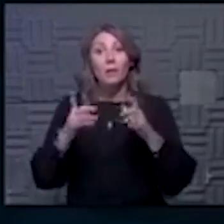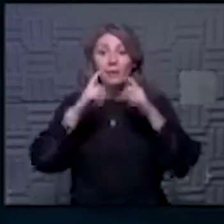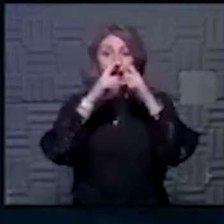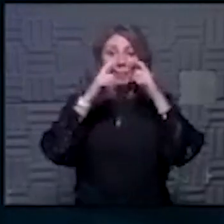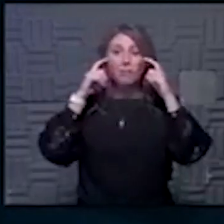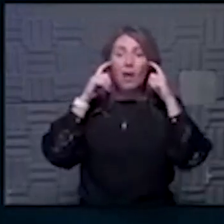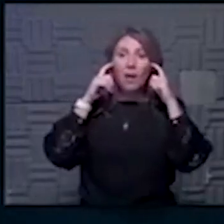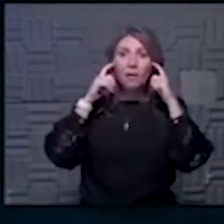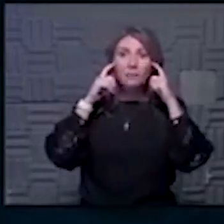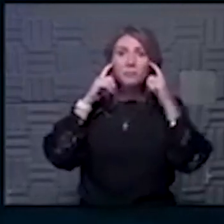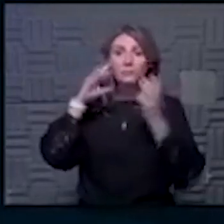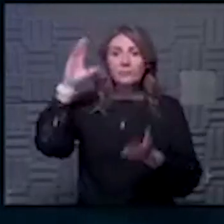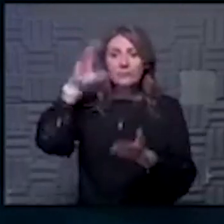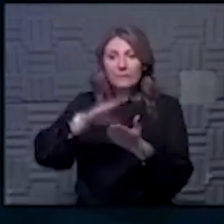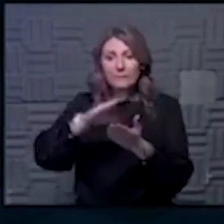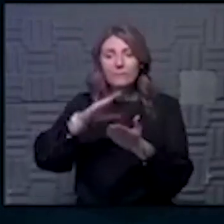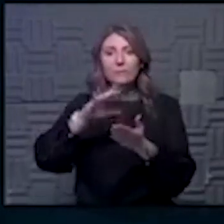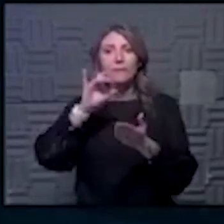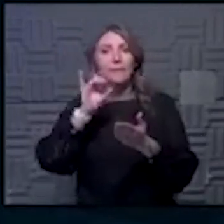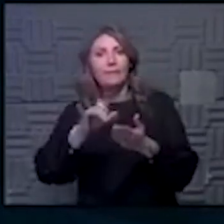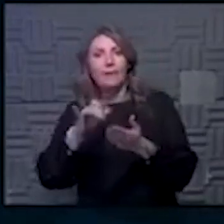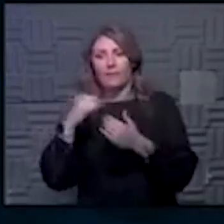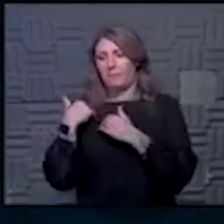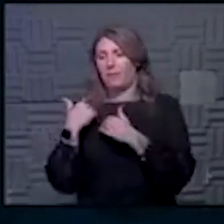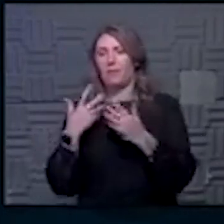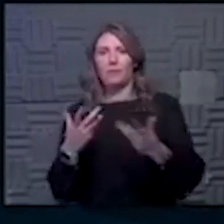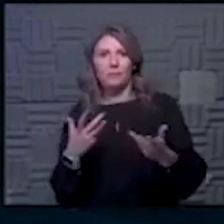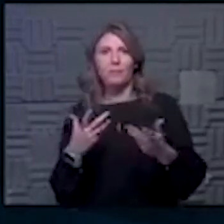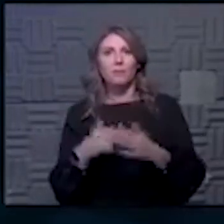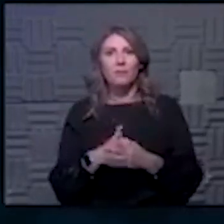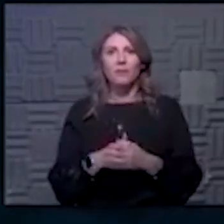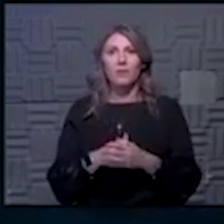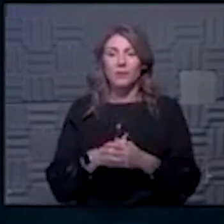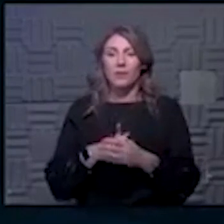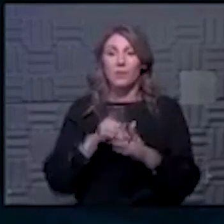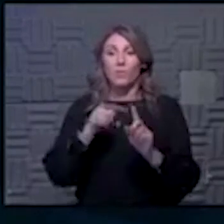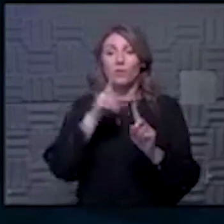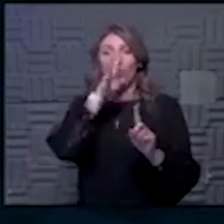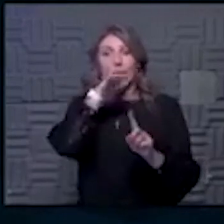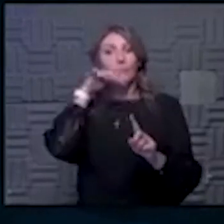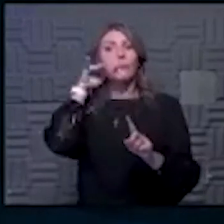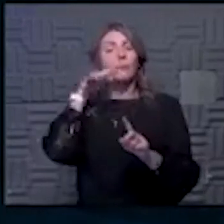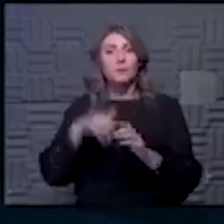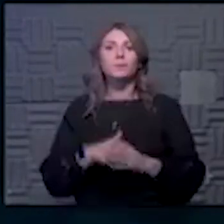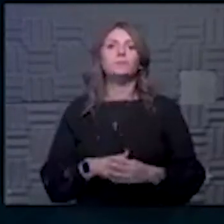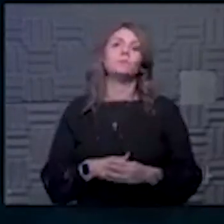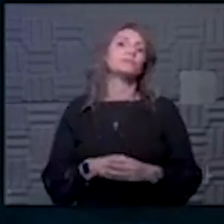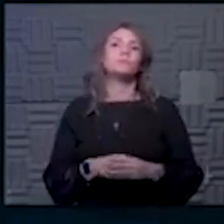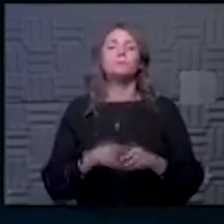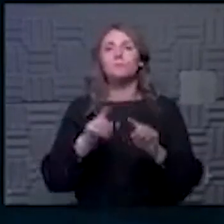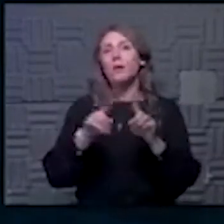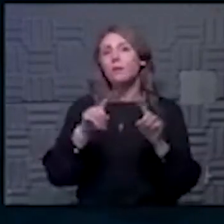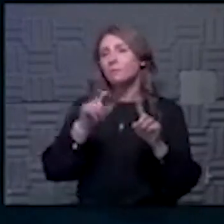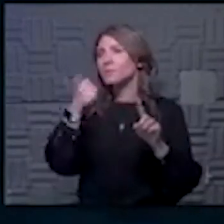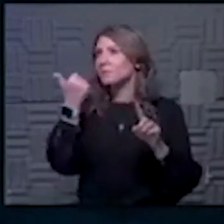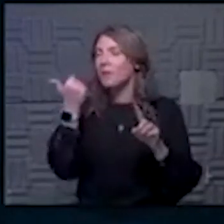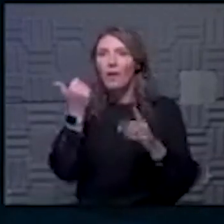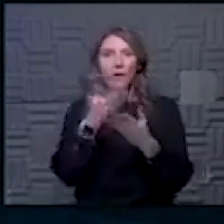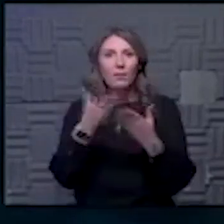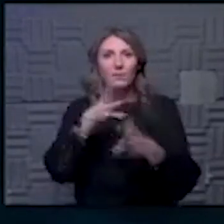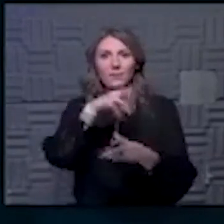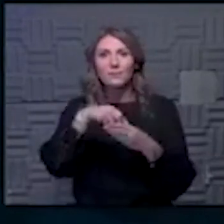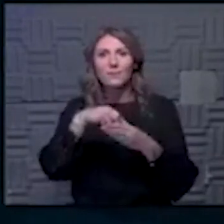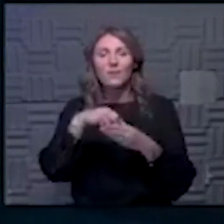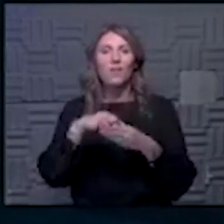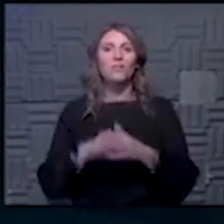help in reducing that burden, the viral burden that you're inhaling. But there are so many other factors involved.